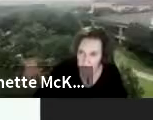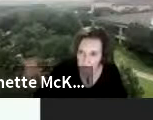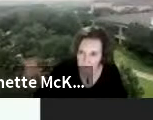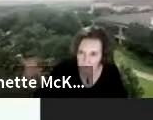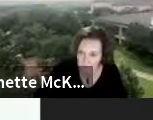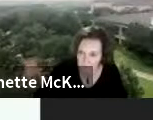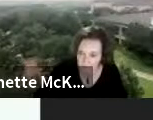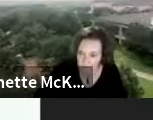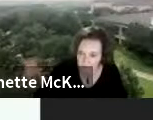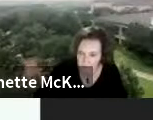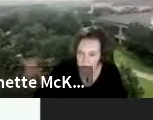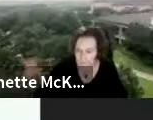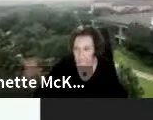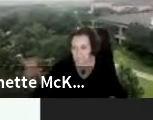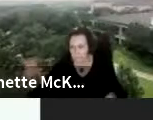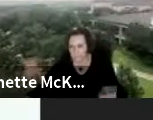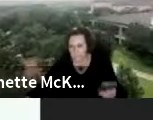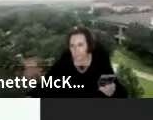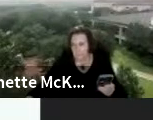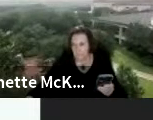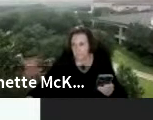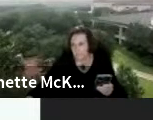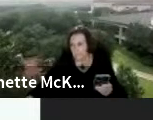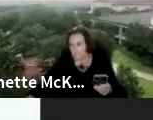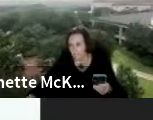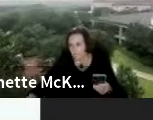Small classroom that was divided by